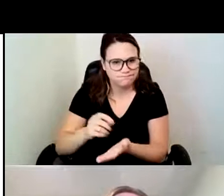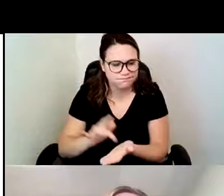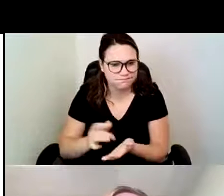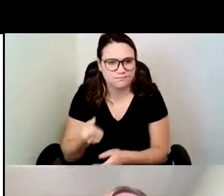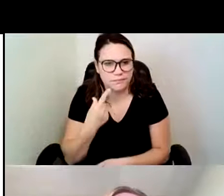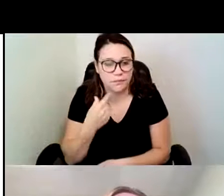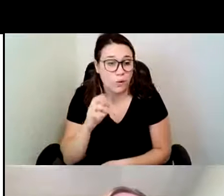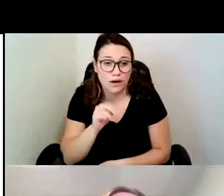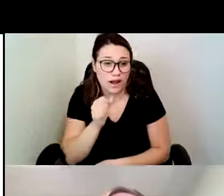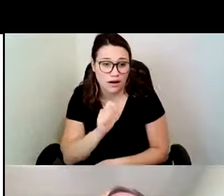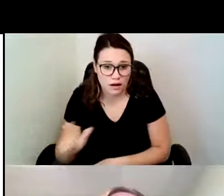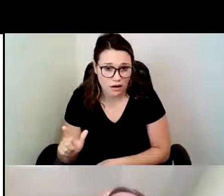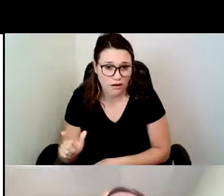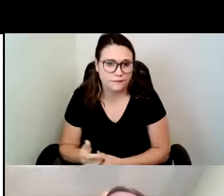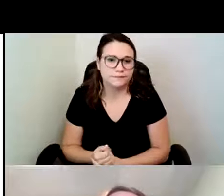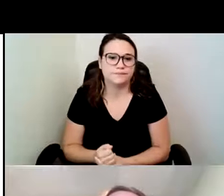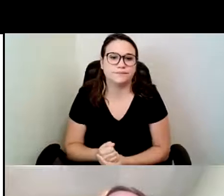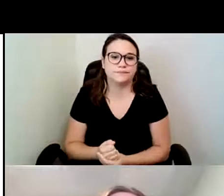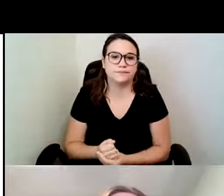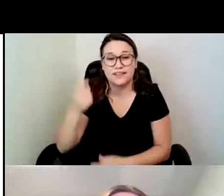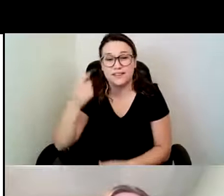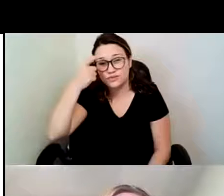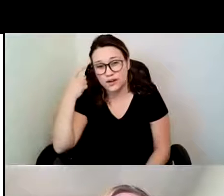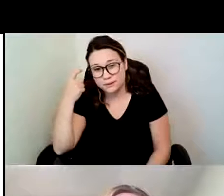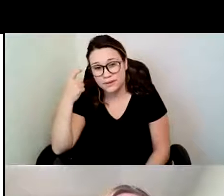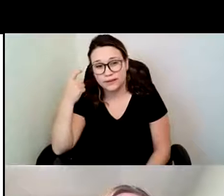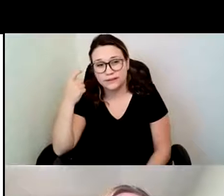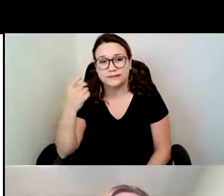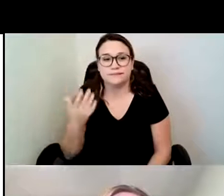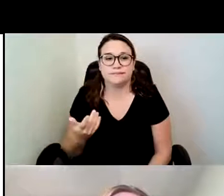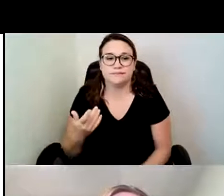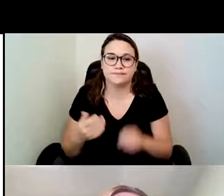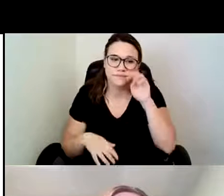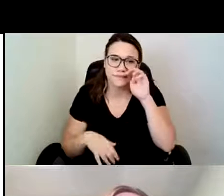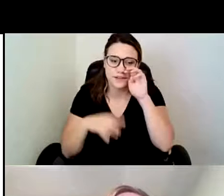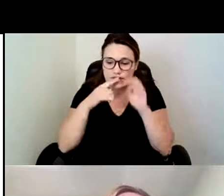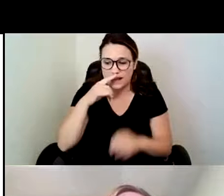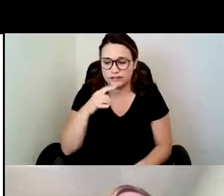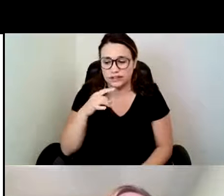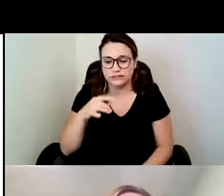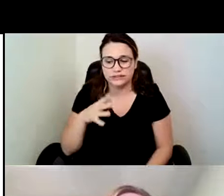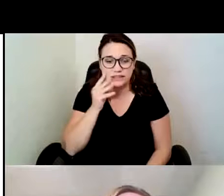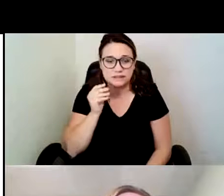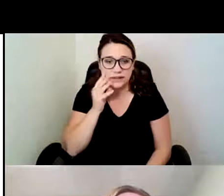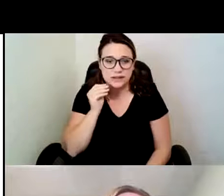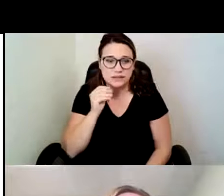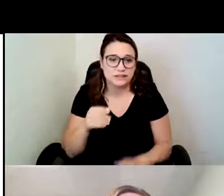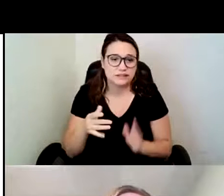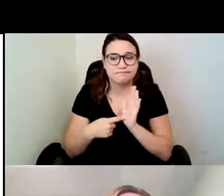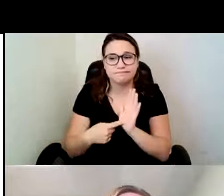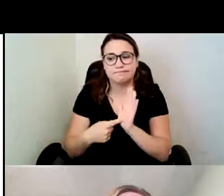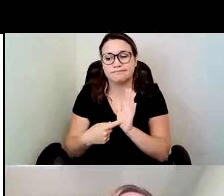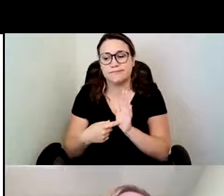Trauma, we know those who experience adverse childhood experiences such as abuse,